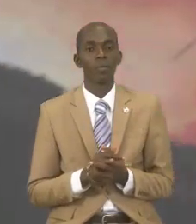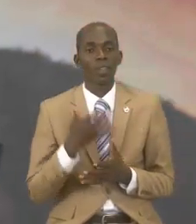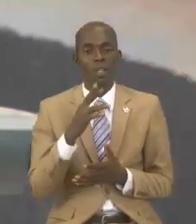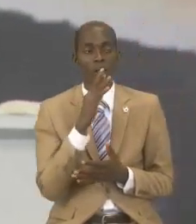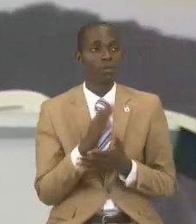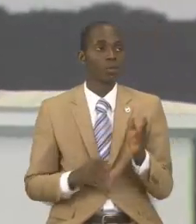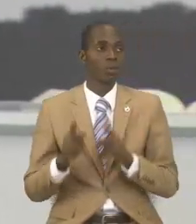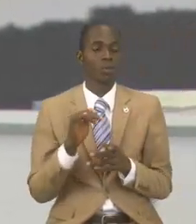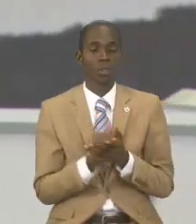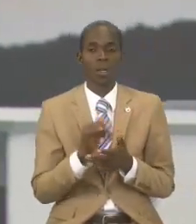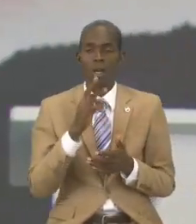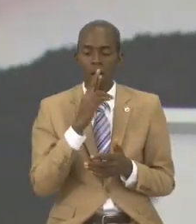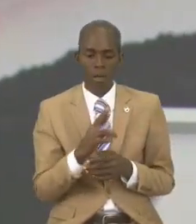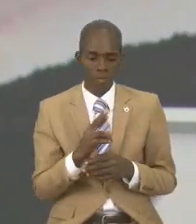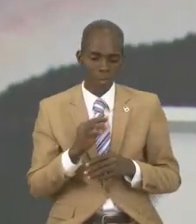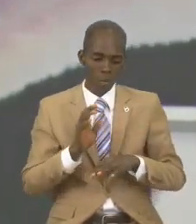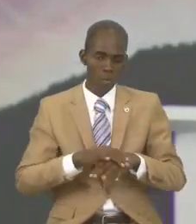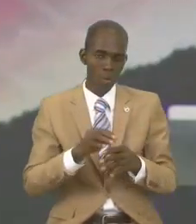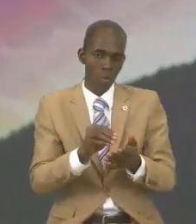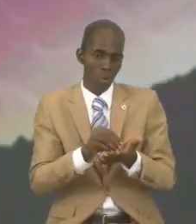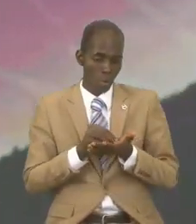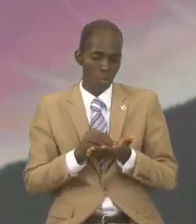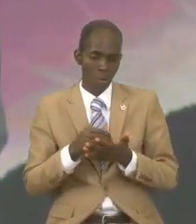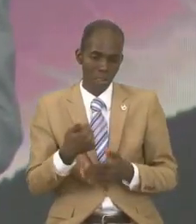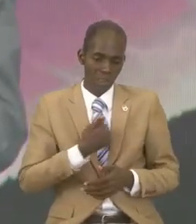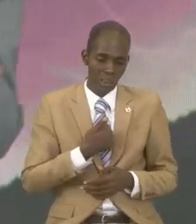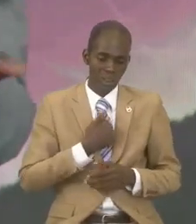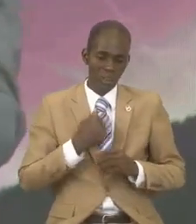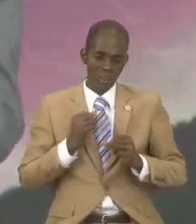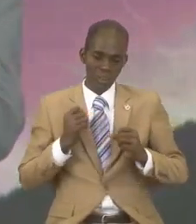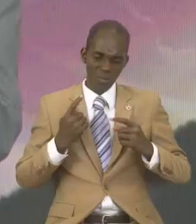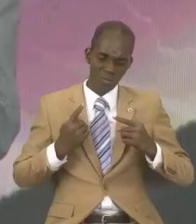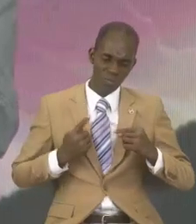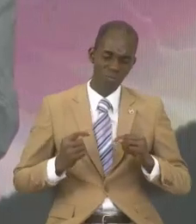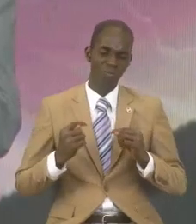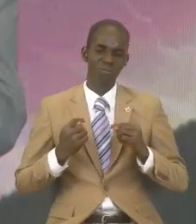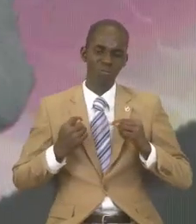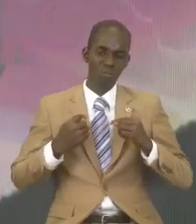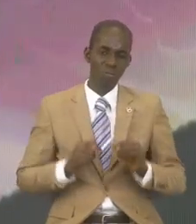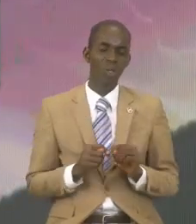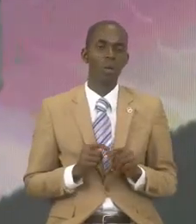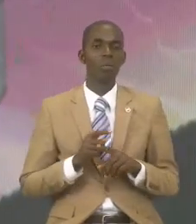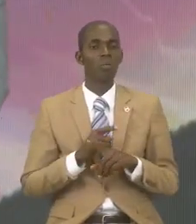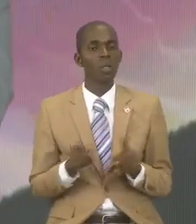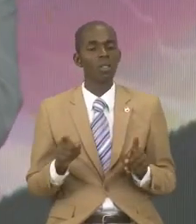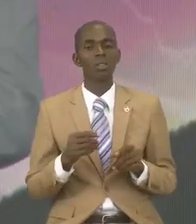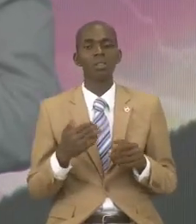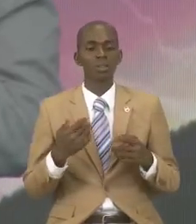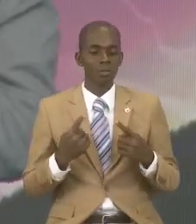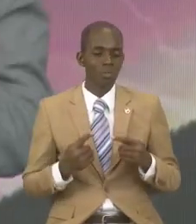have struggled on their own, and they have tried, and they have not succeeded. And so they